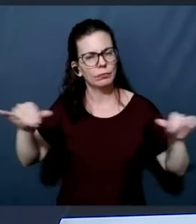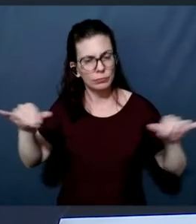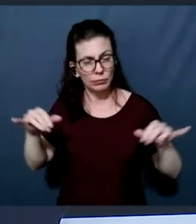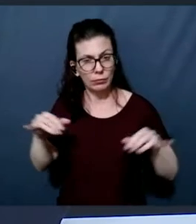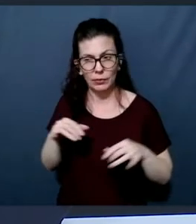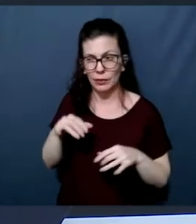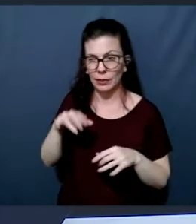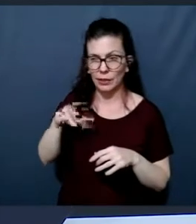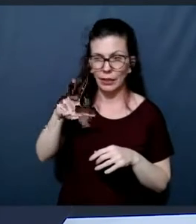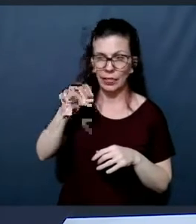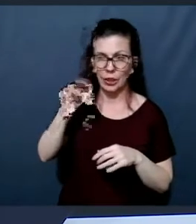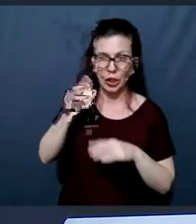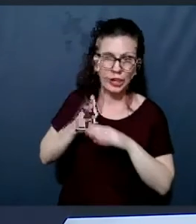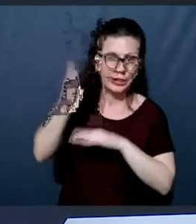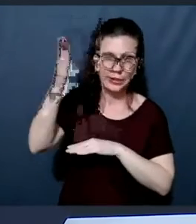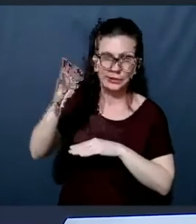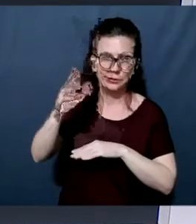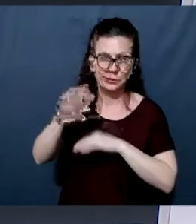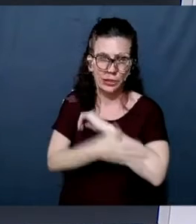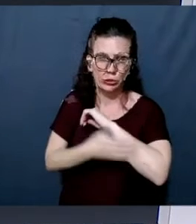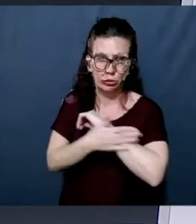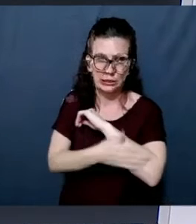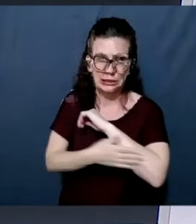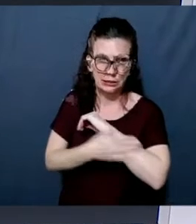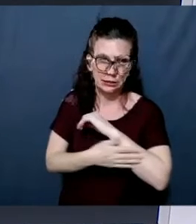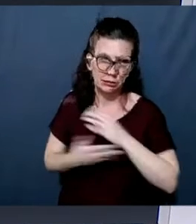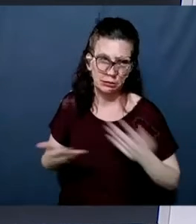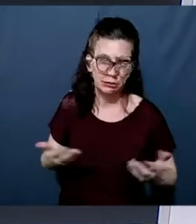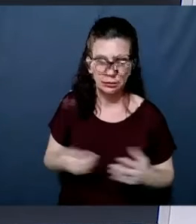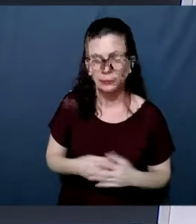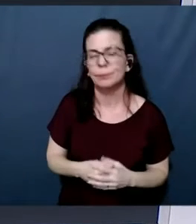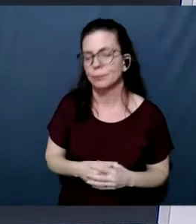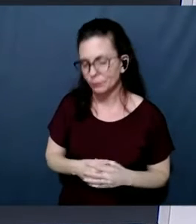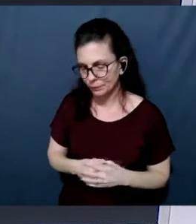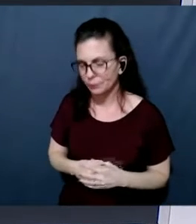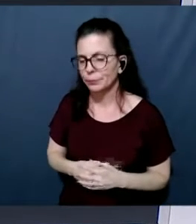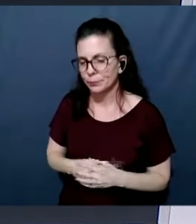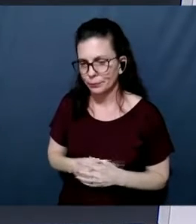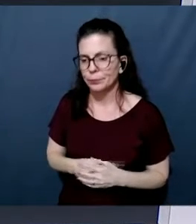world. Got it. So